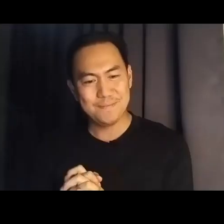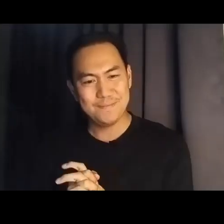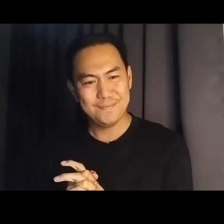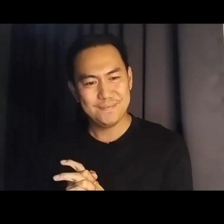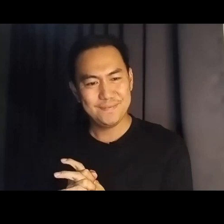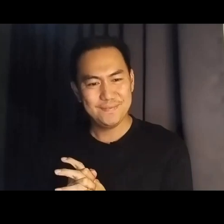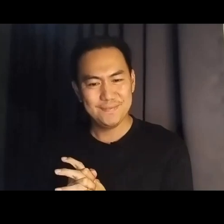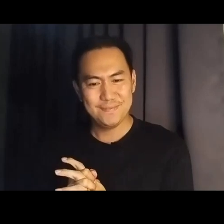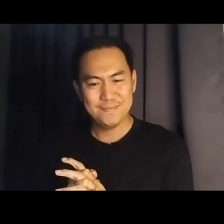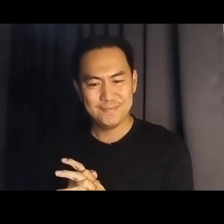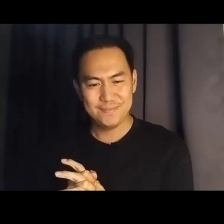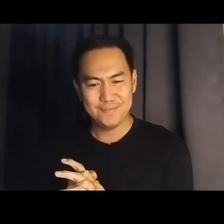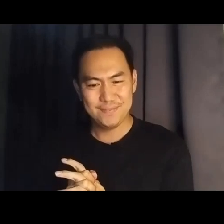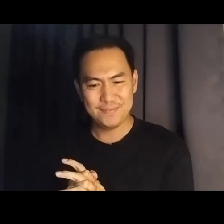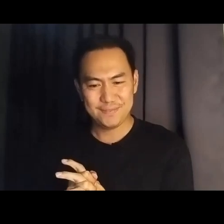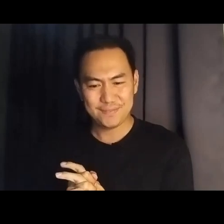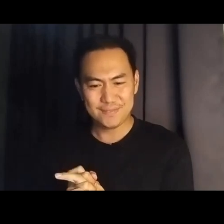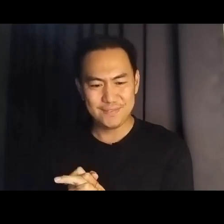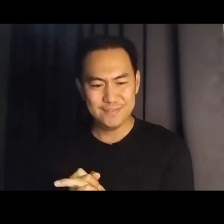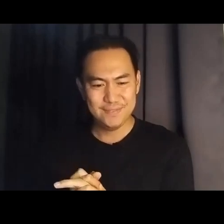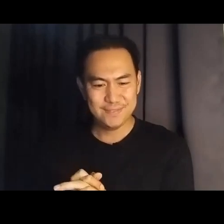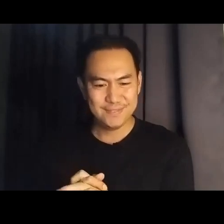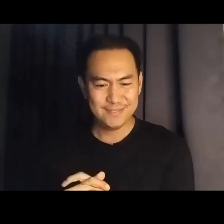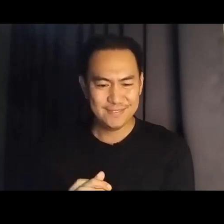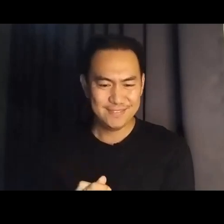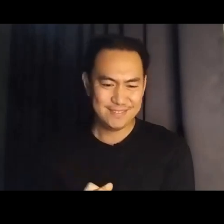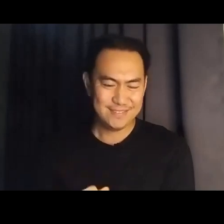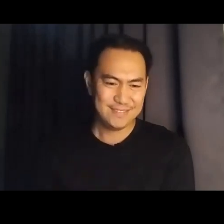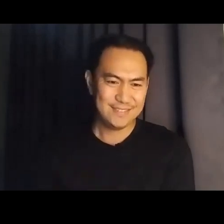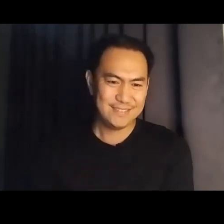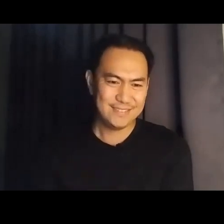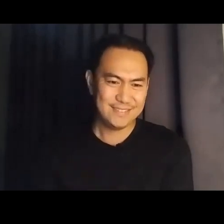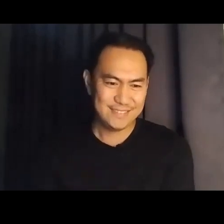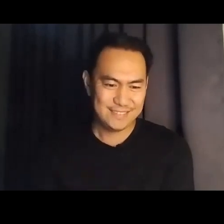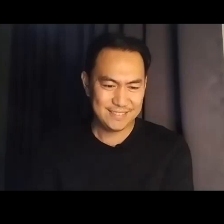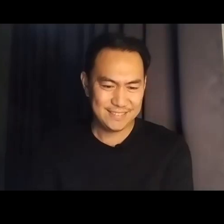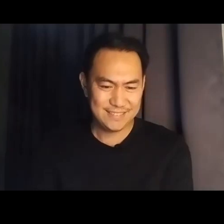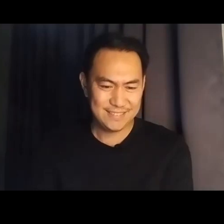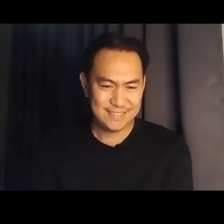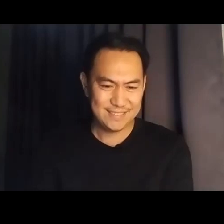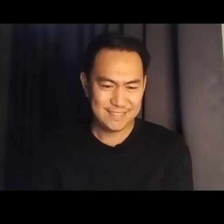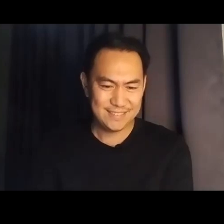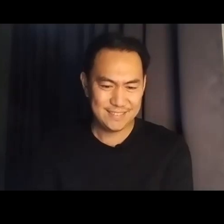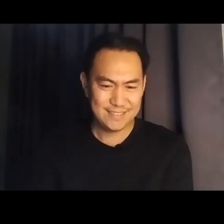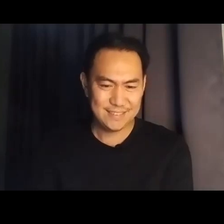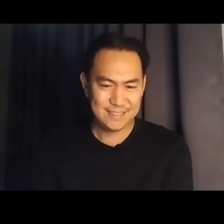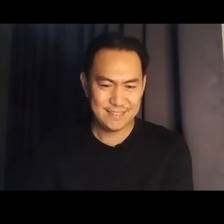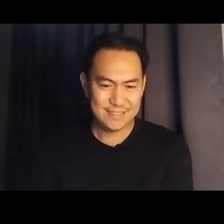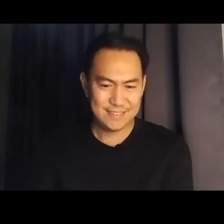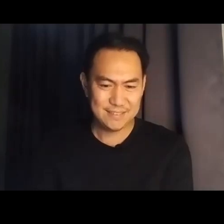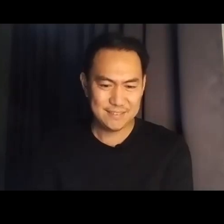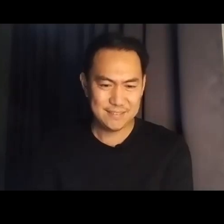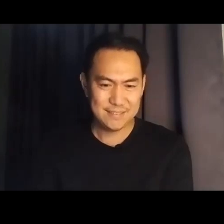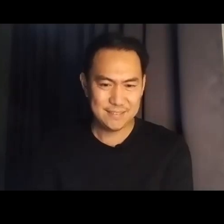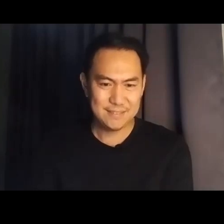much. Thank you so much, Archimedes, for that really interesting kind of oversight of your research and your